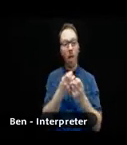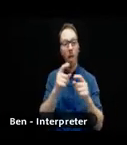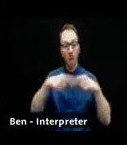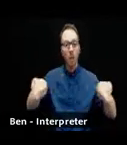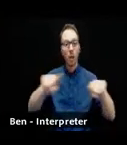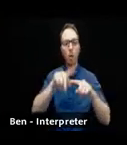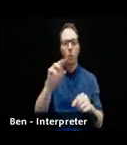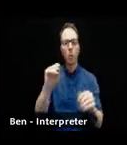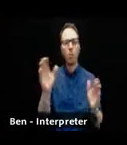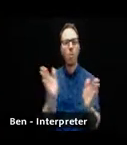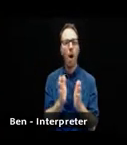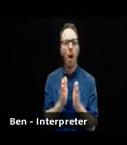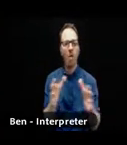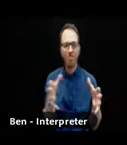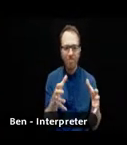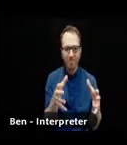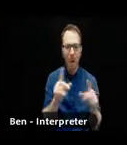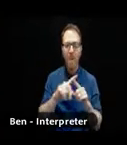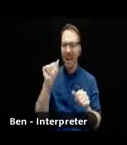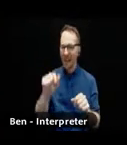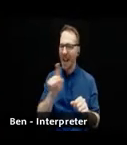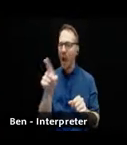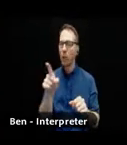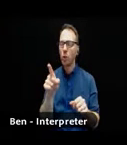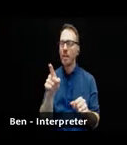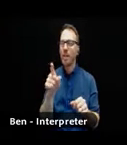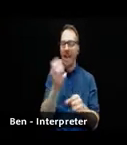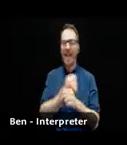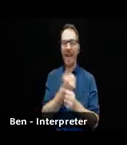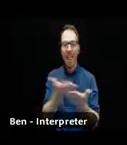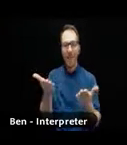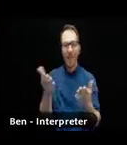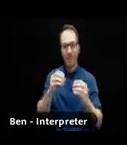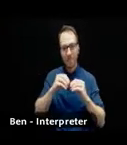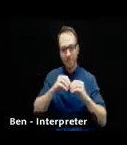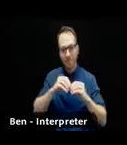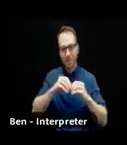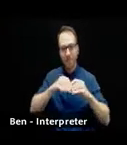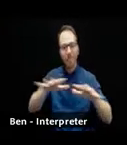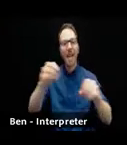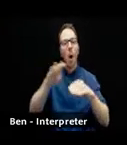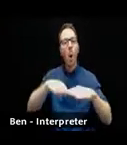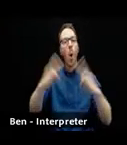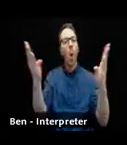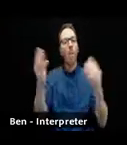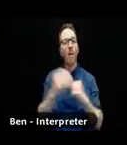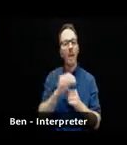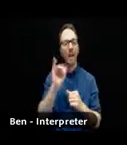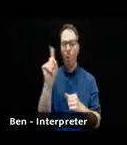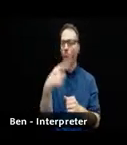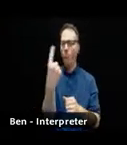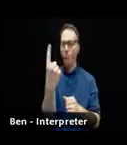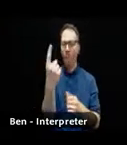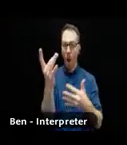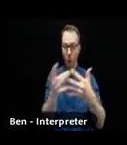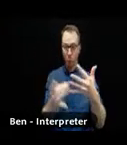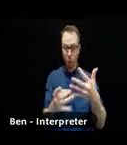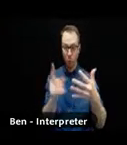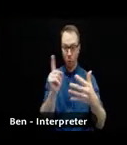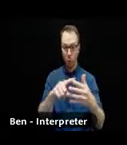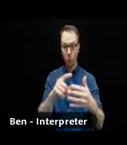right? But it can actually be a way of getting things out in the open in ways that if the only option is to call